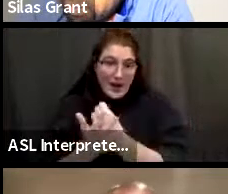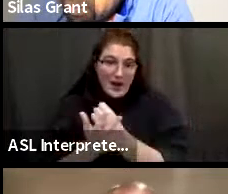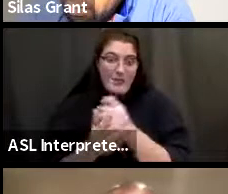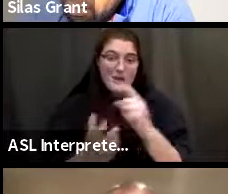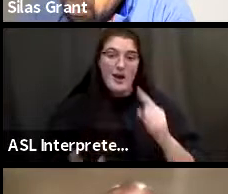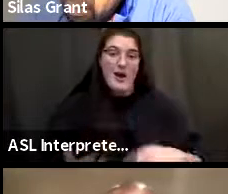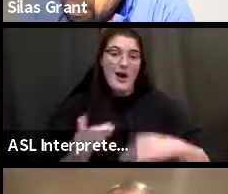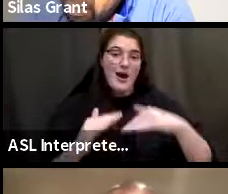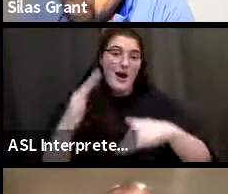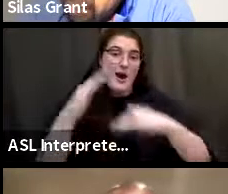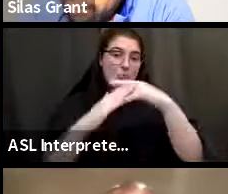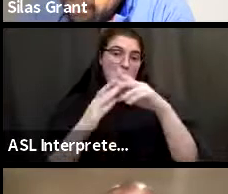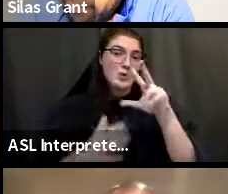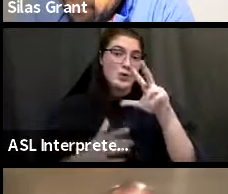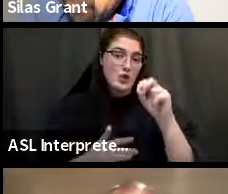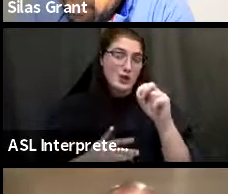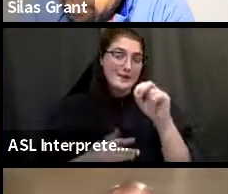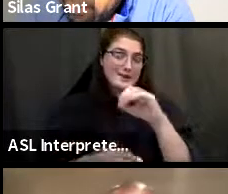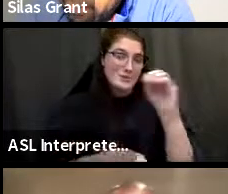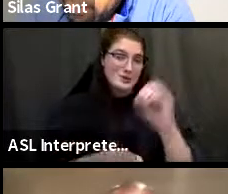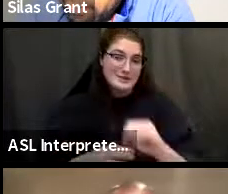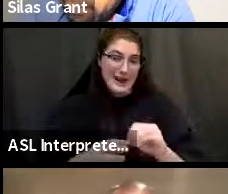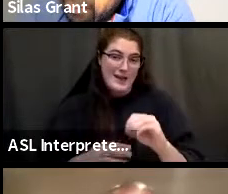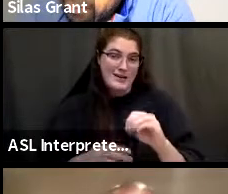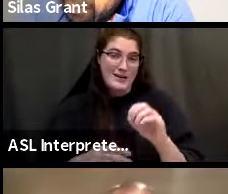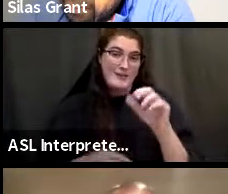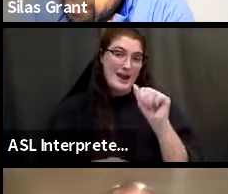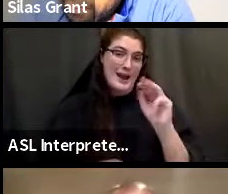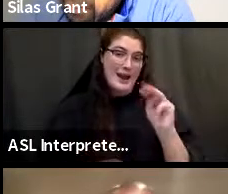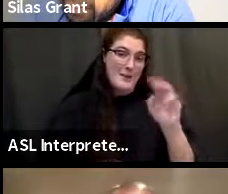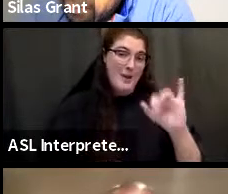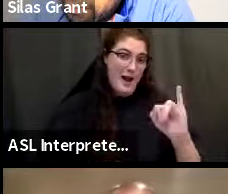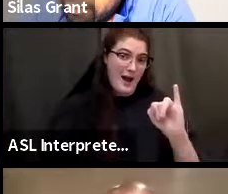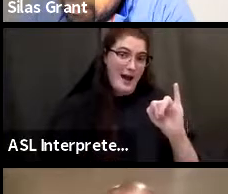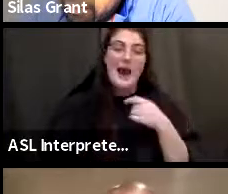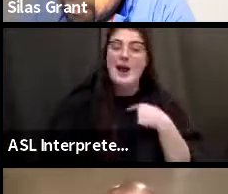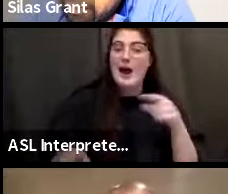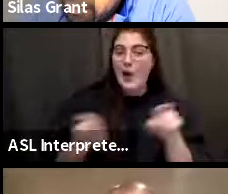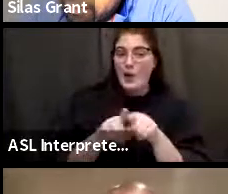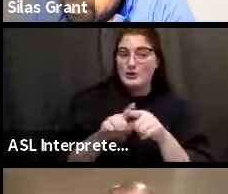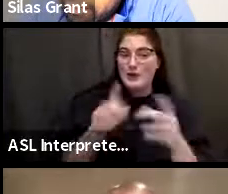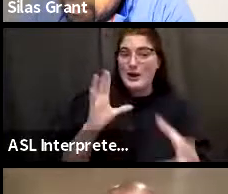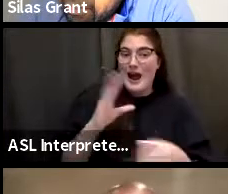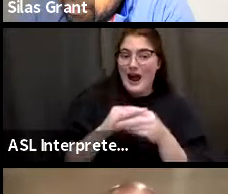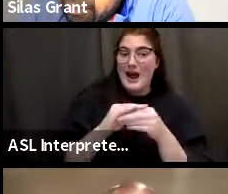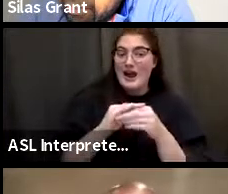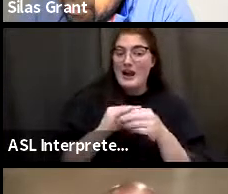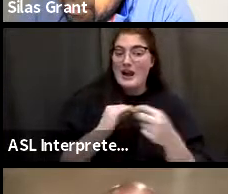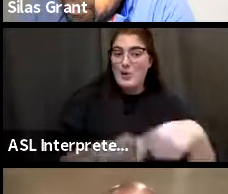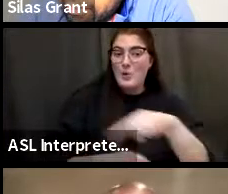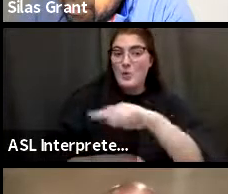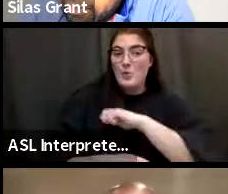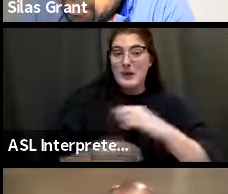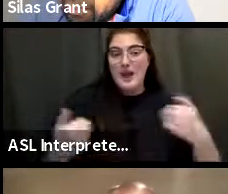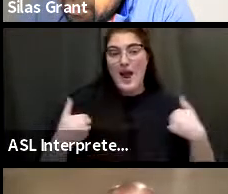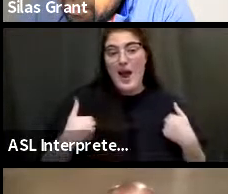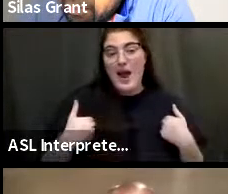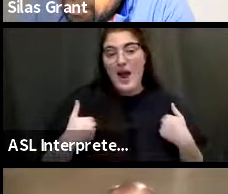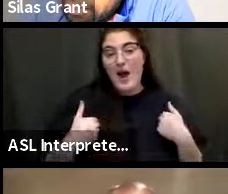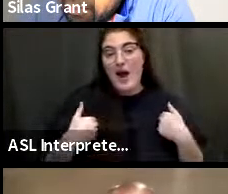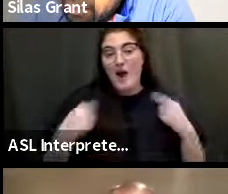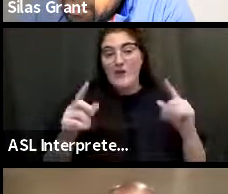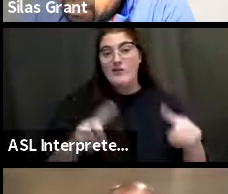the AMI. I also, I will add that we have